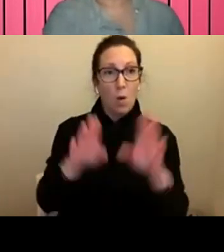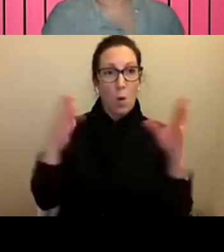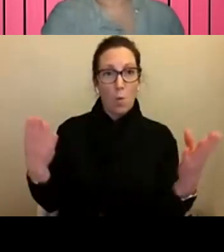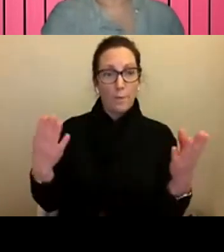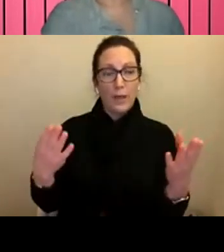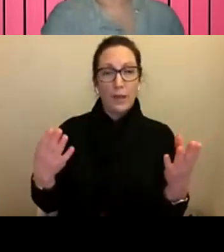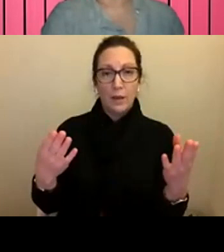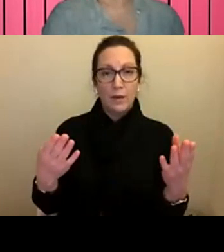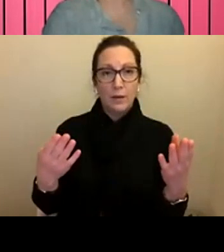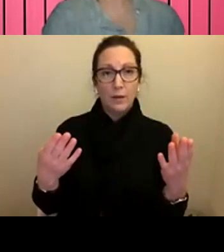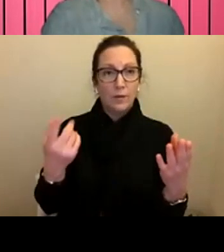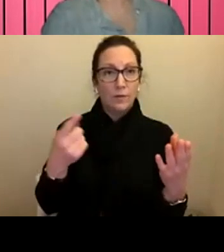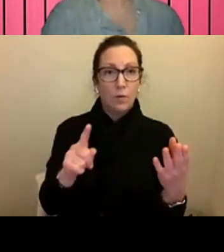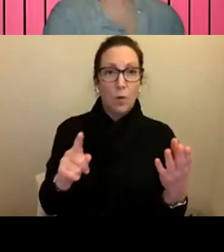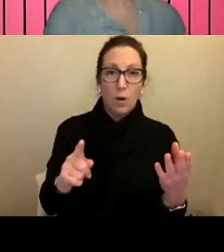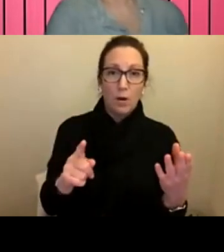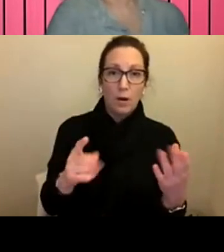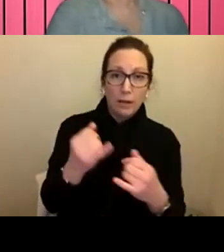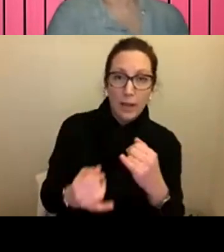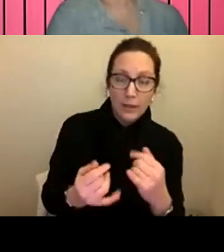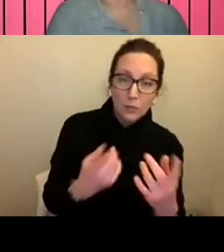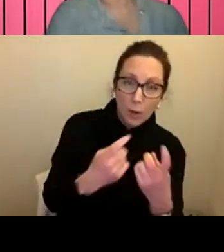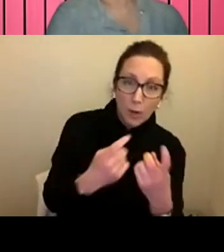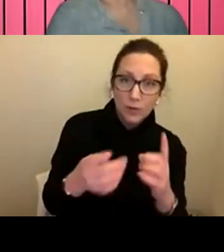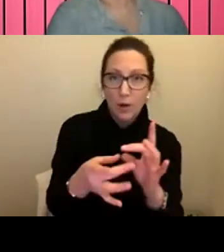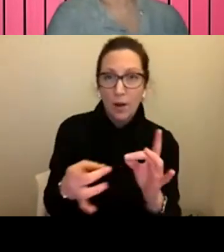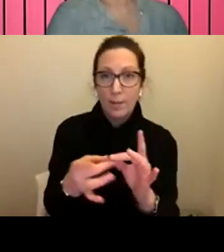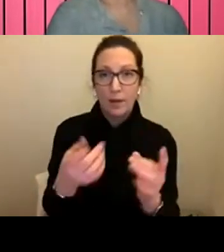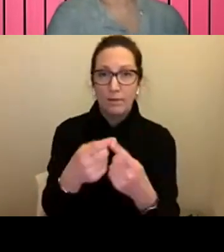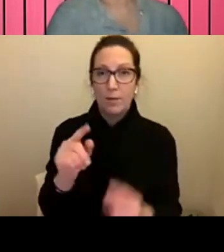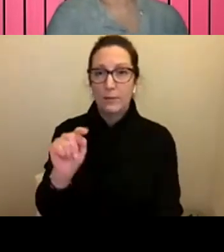any closing questions or comments from task force members.